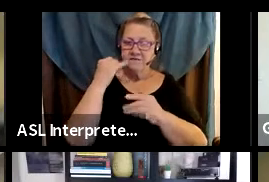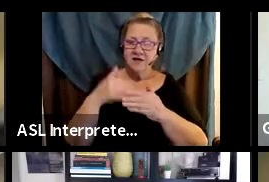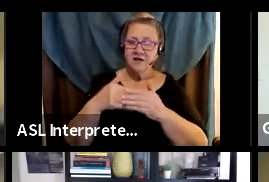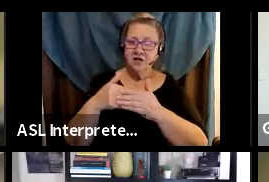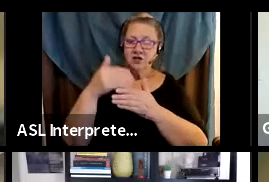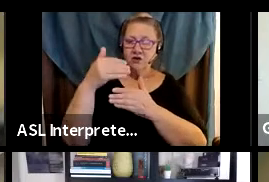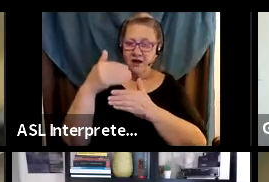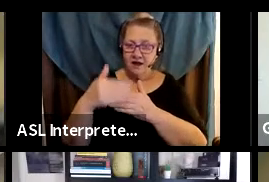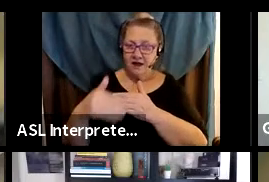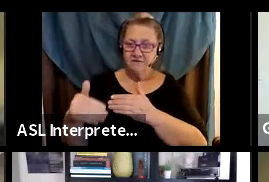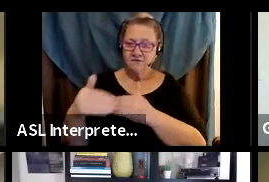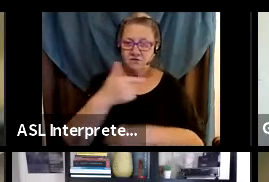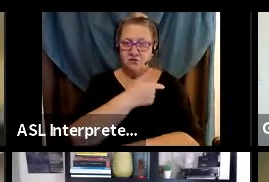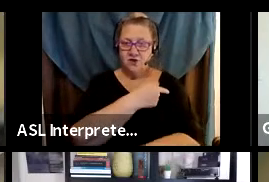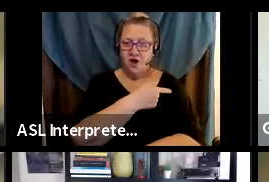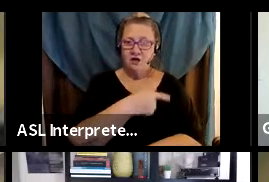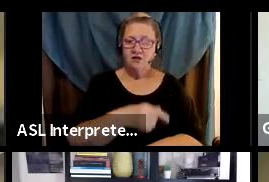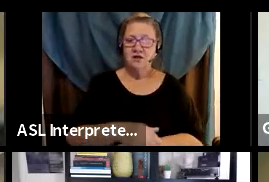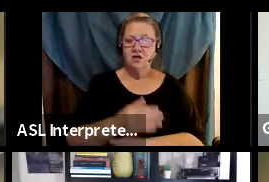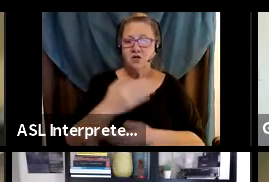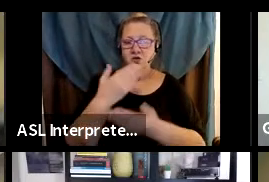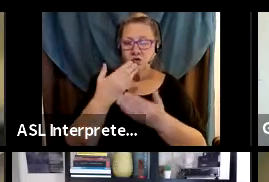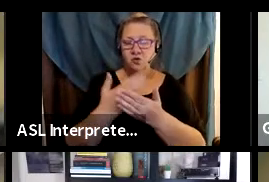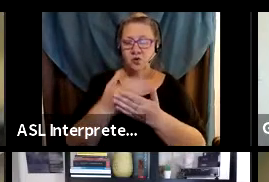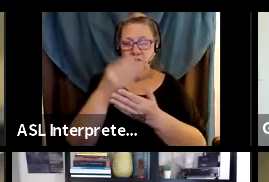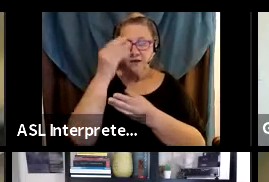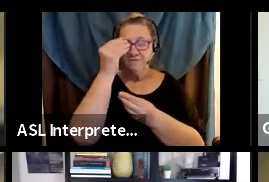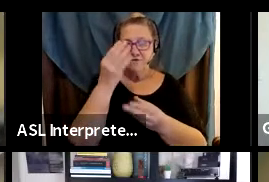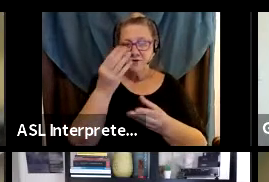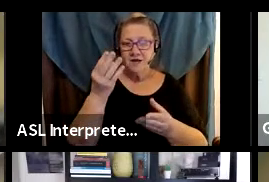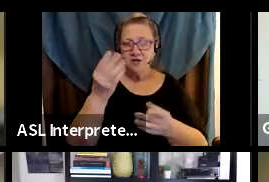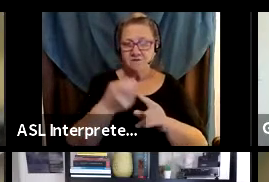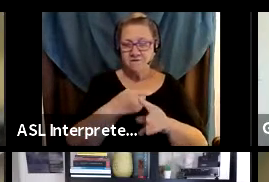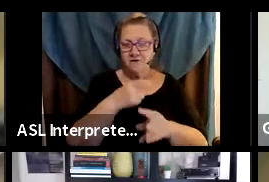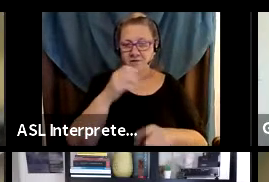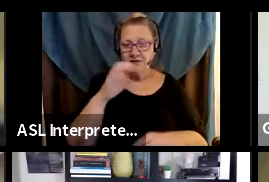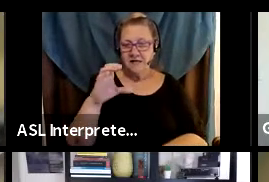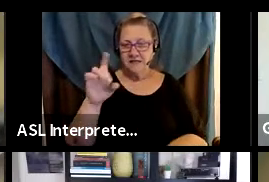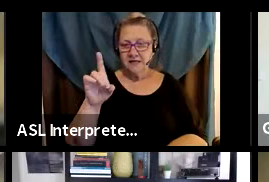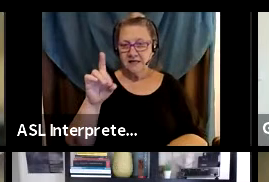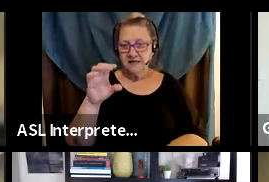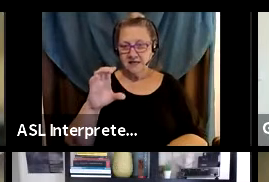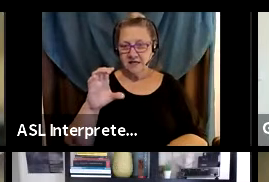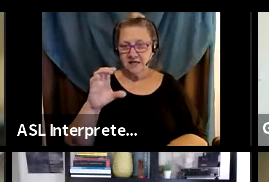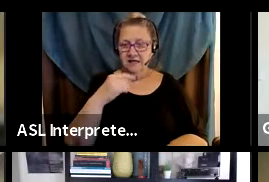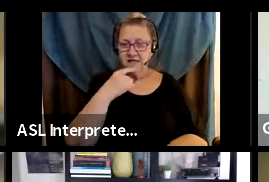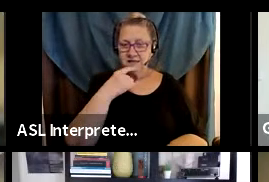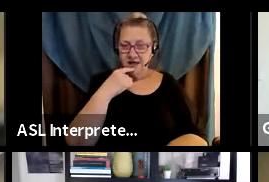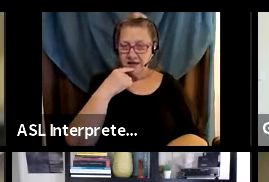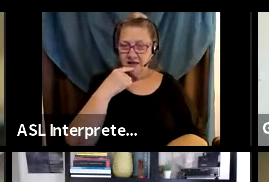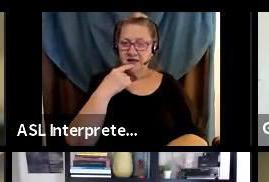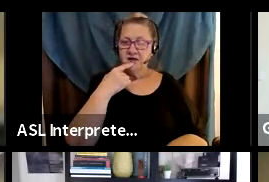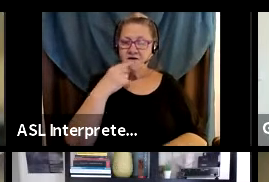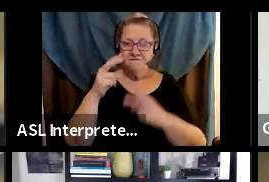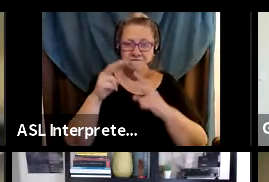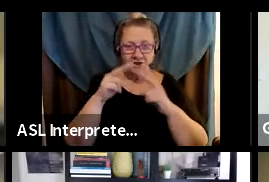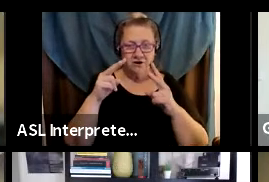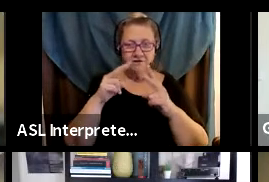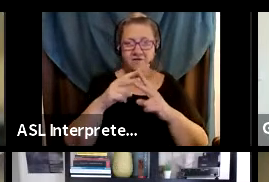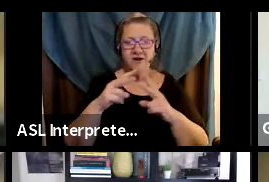distribution. And there was some really encouraging data that came out from the CDC very recently about high levels of effectiveness for Pfizer and